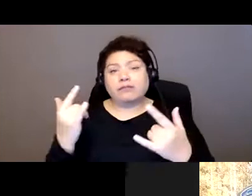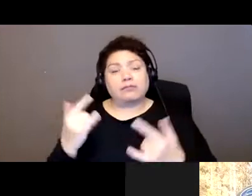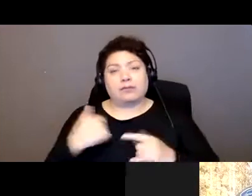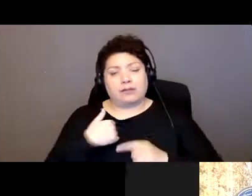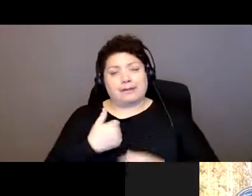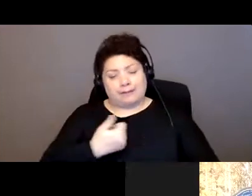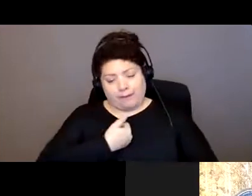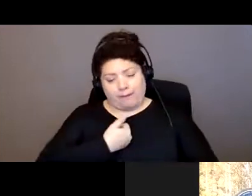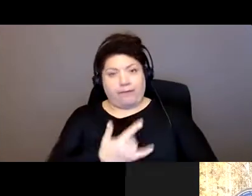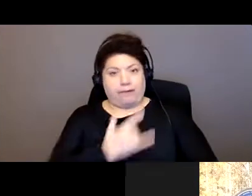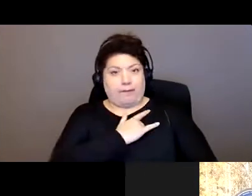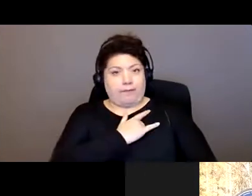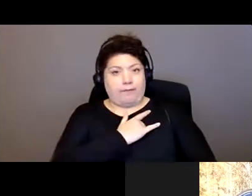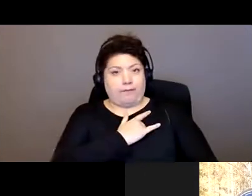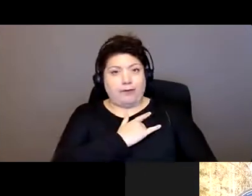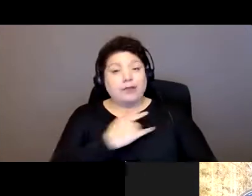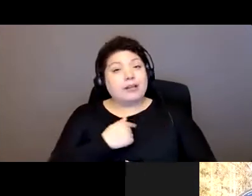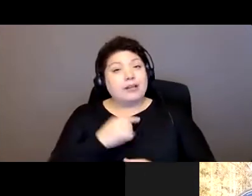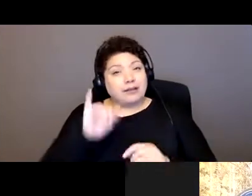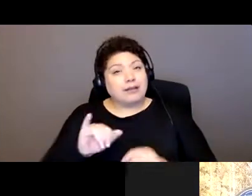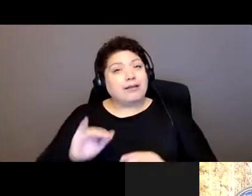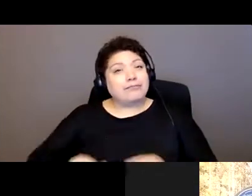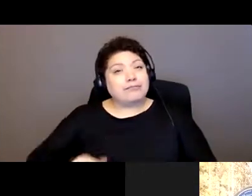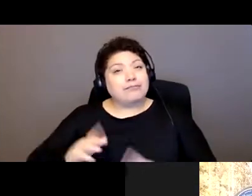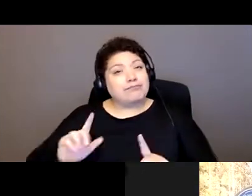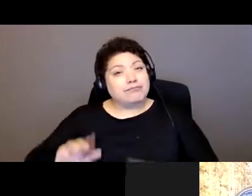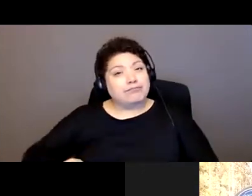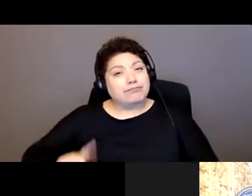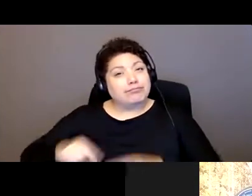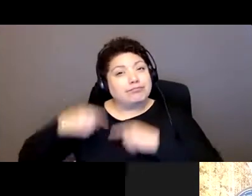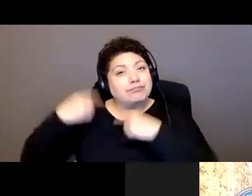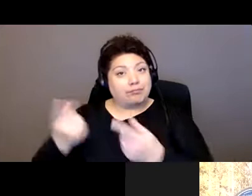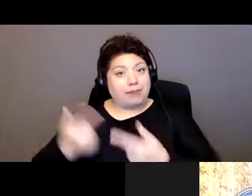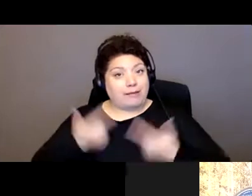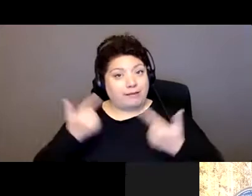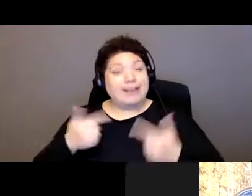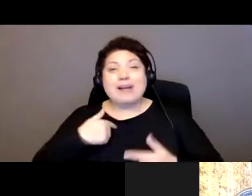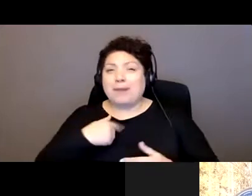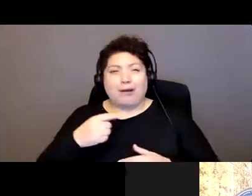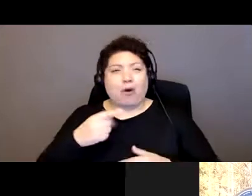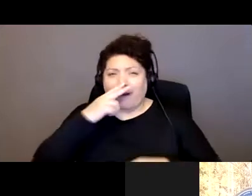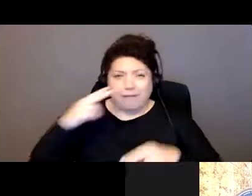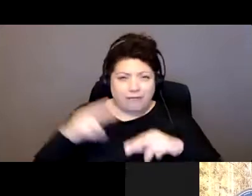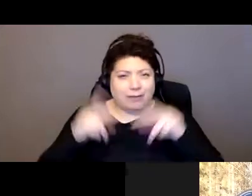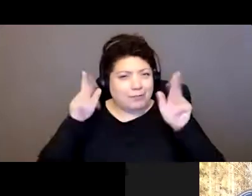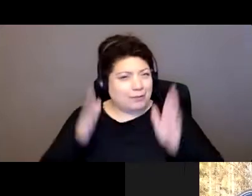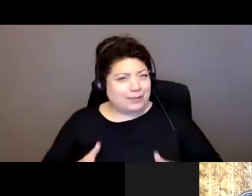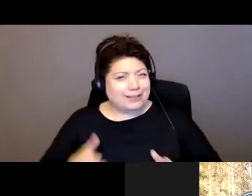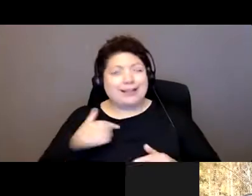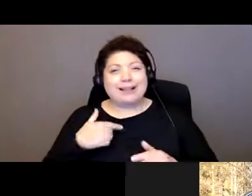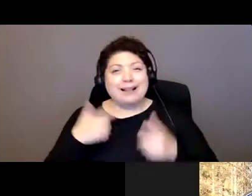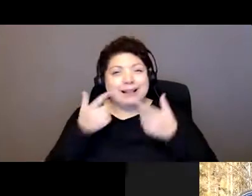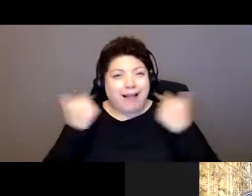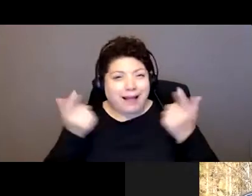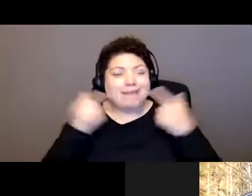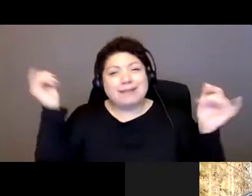life. I'm lots of fun. I act crazy. I am silly. I laugh. I make people